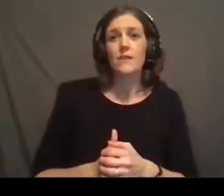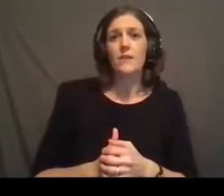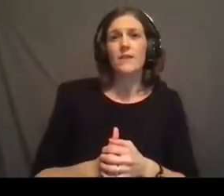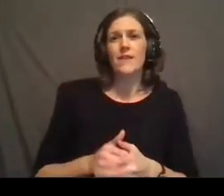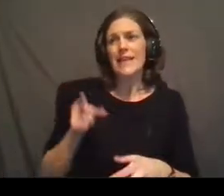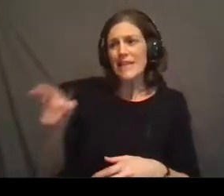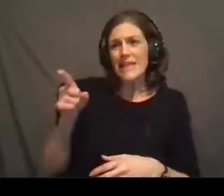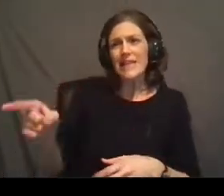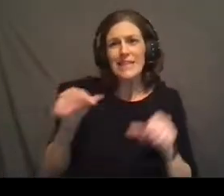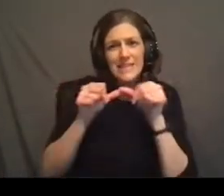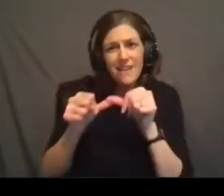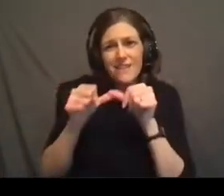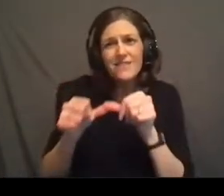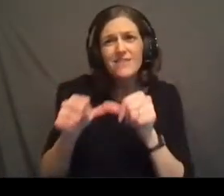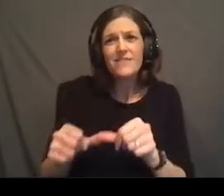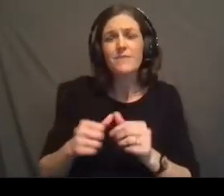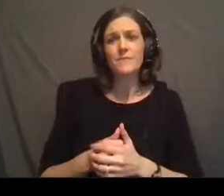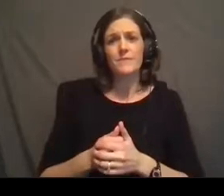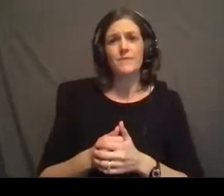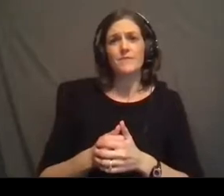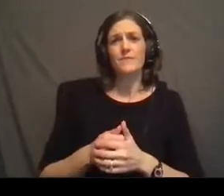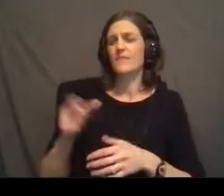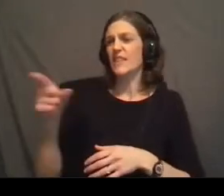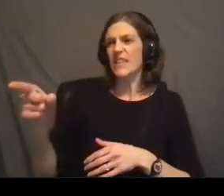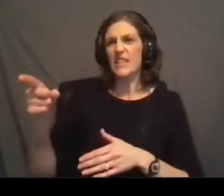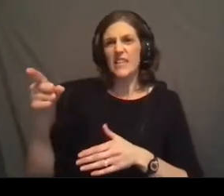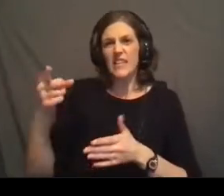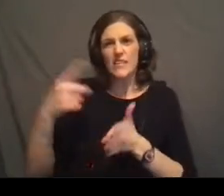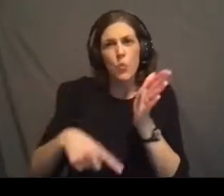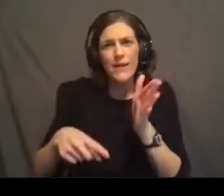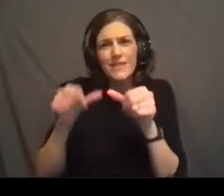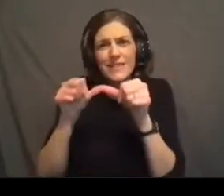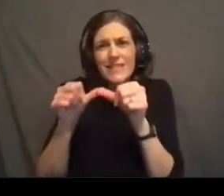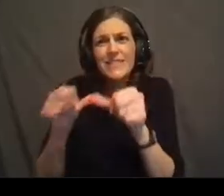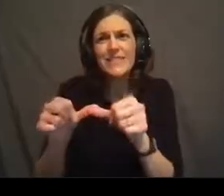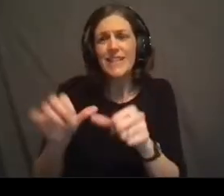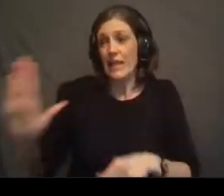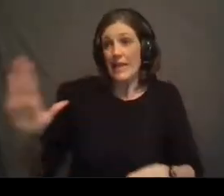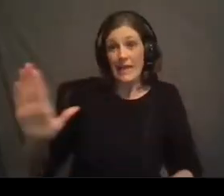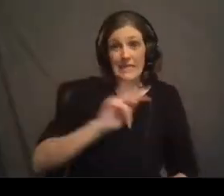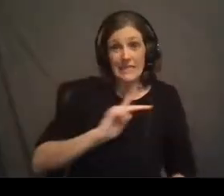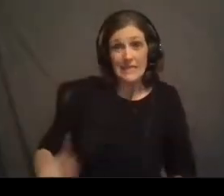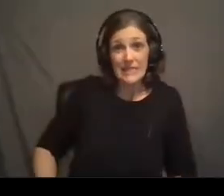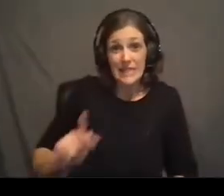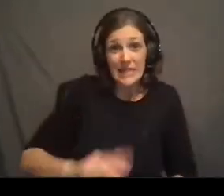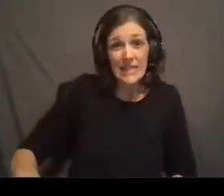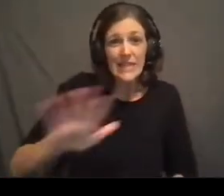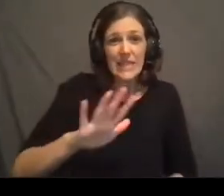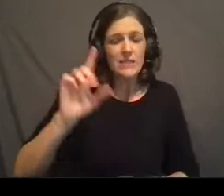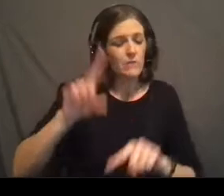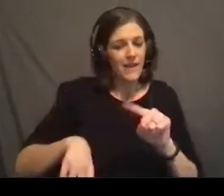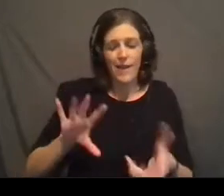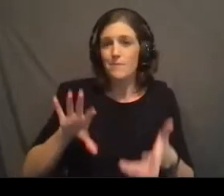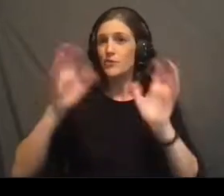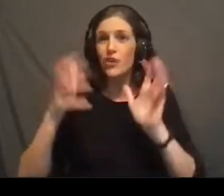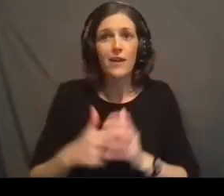He is the constancy. He is what is consistent. And it's his kingdom that cannot be